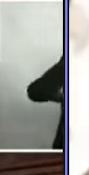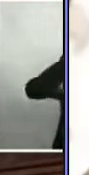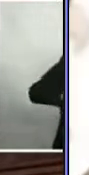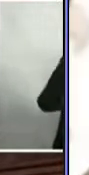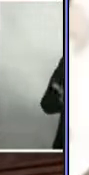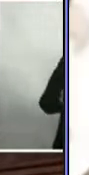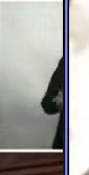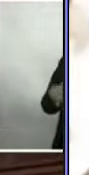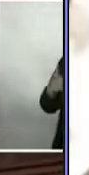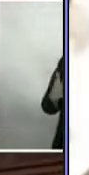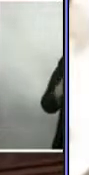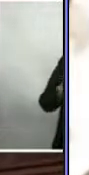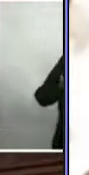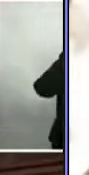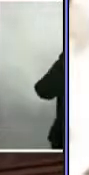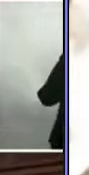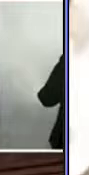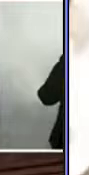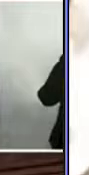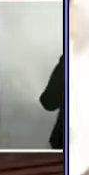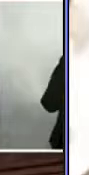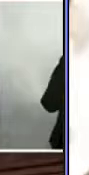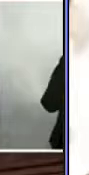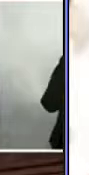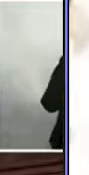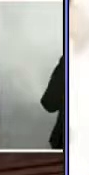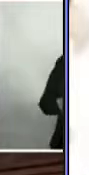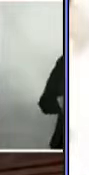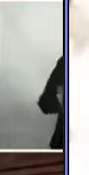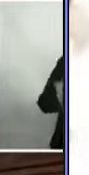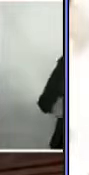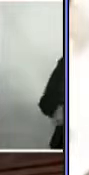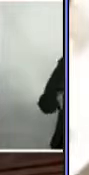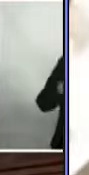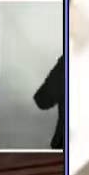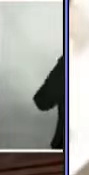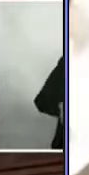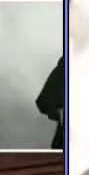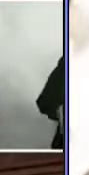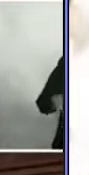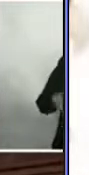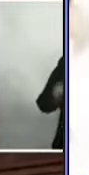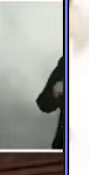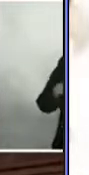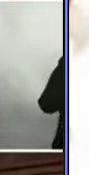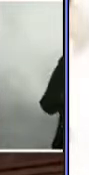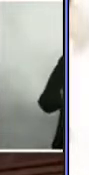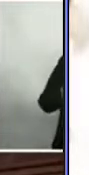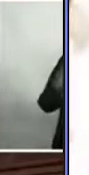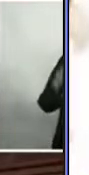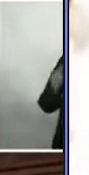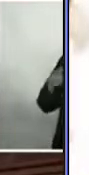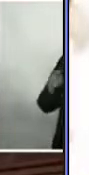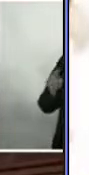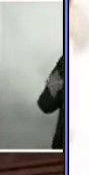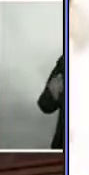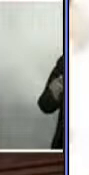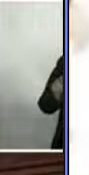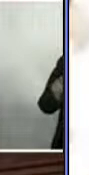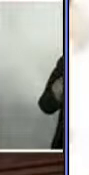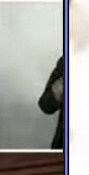acknowledge the fact that there has been, the Premier has set up an audit committee, to oversight